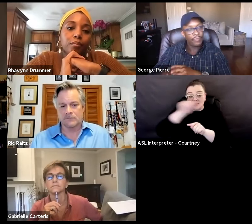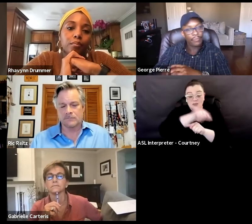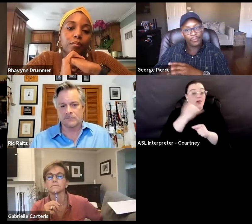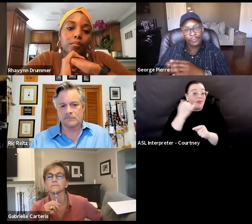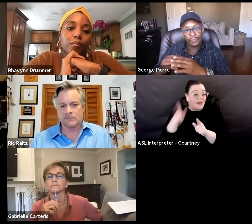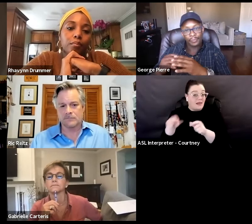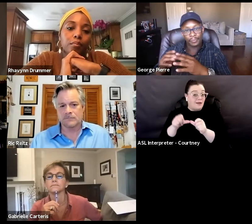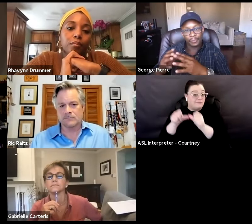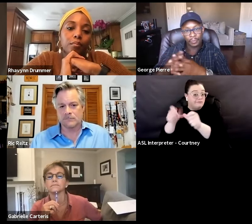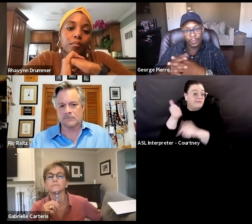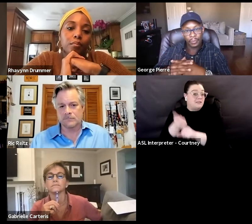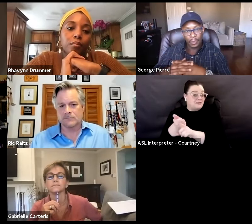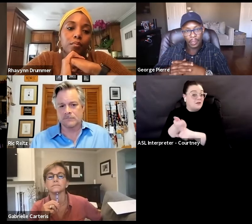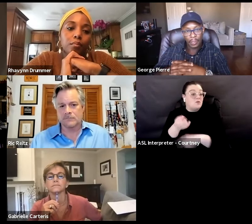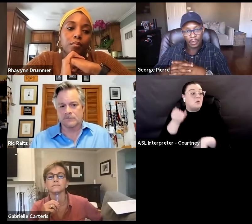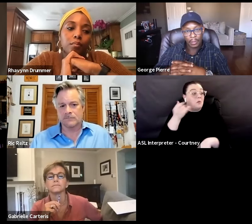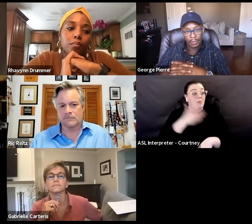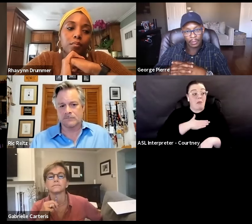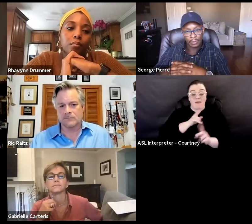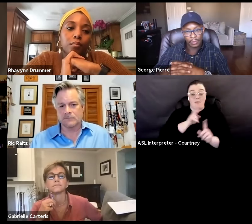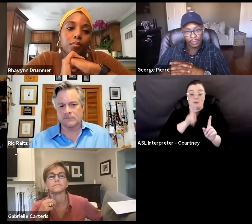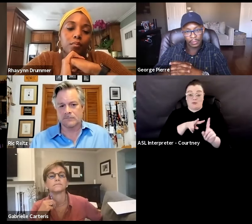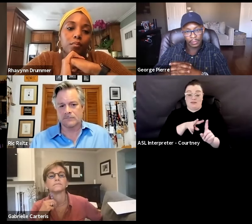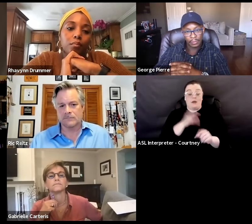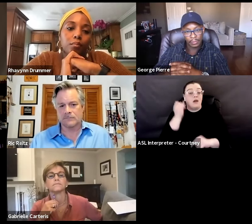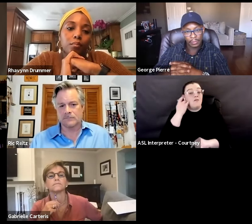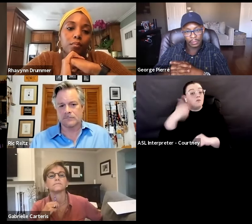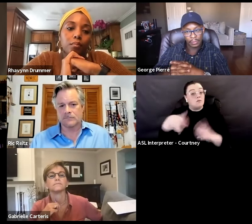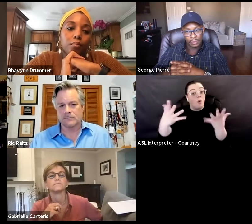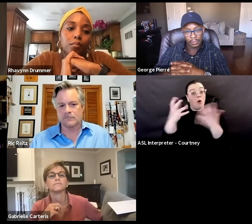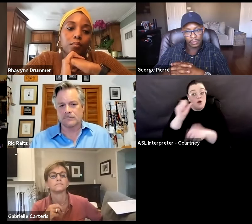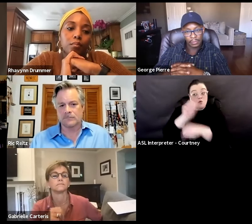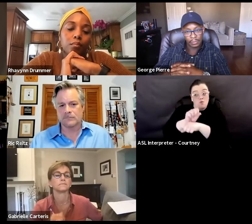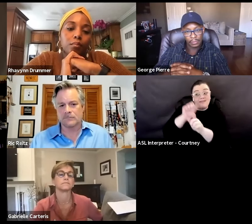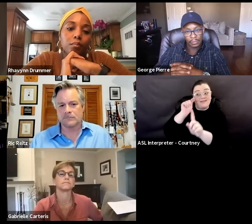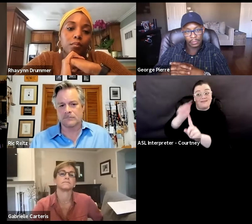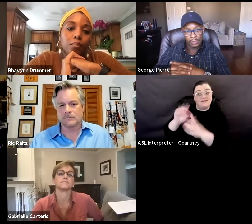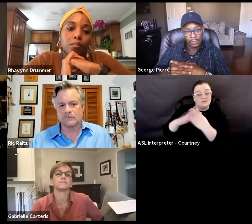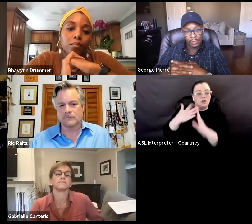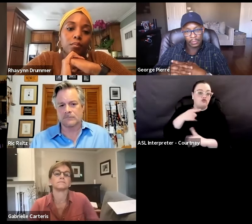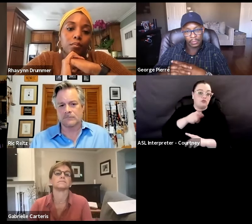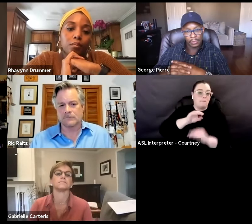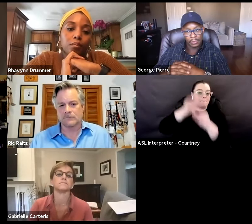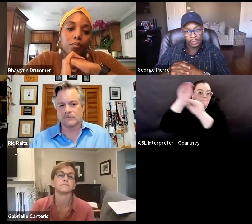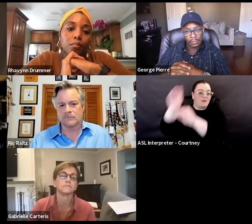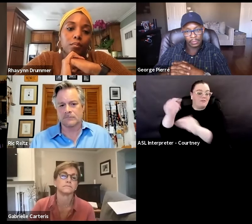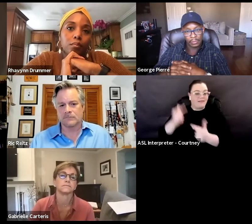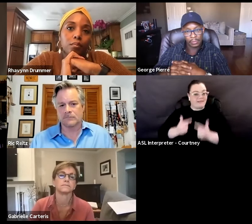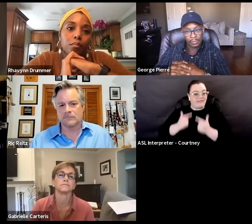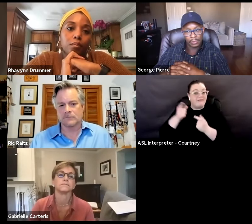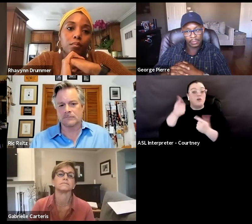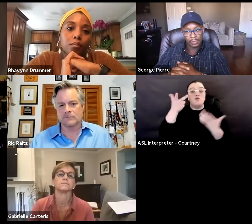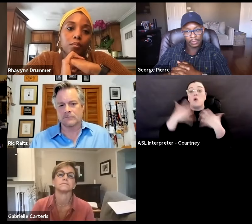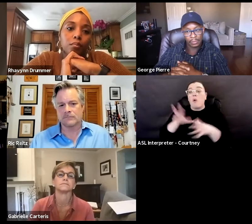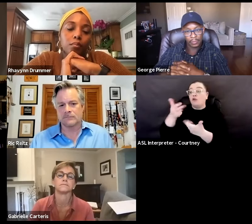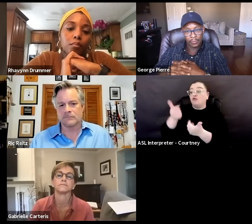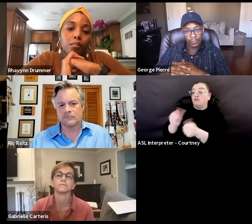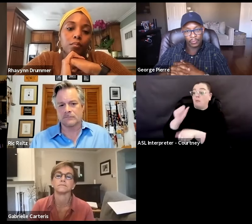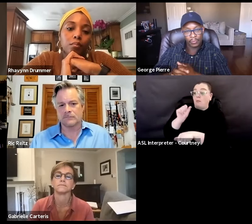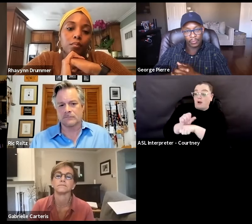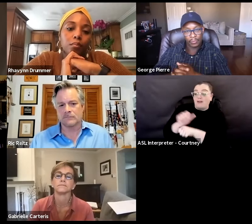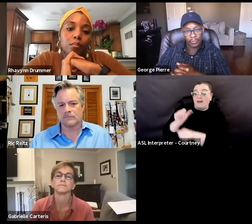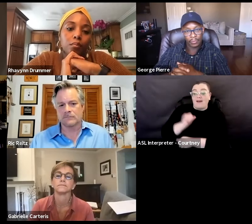the answer to that question from my perspective is wherever you want to work, that's where you should move and live. You shouldn't try and work Atlanta living in Los